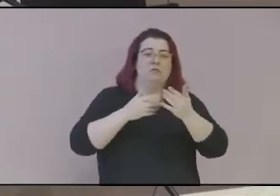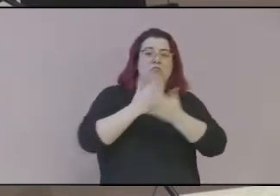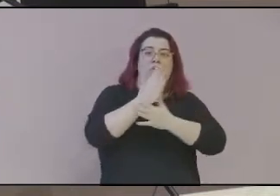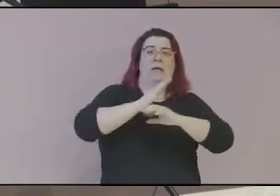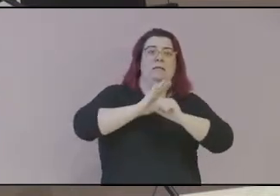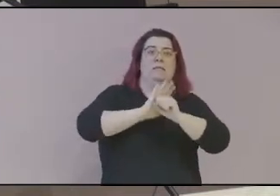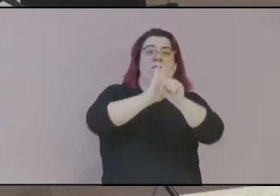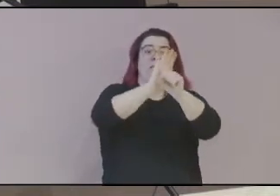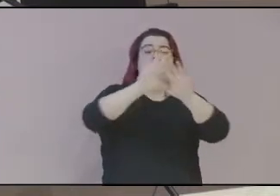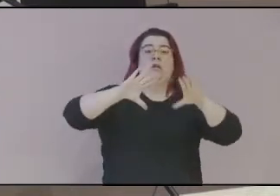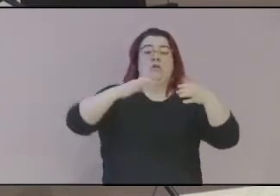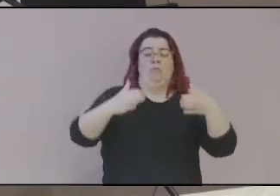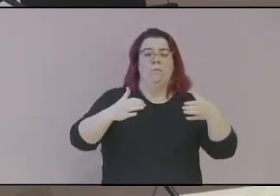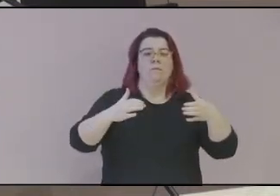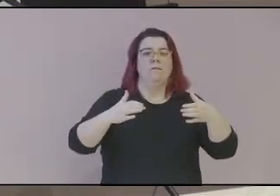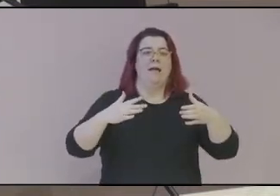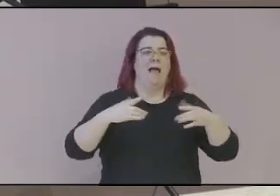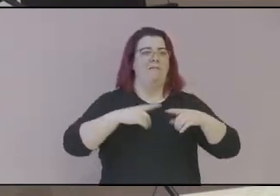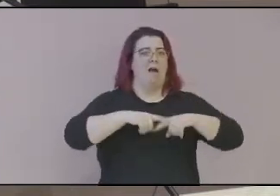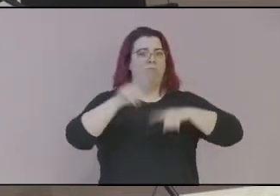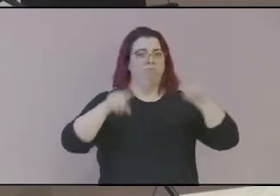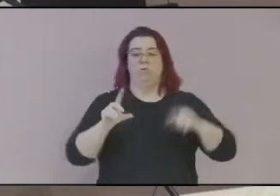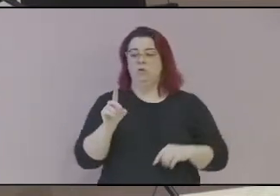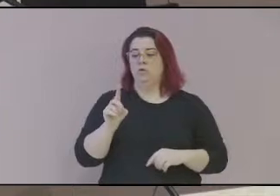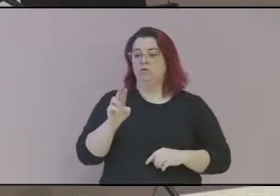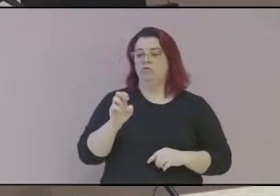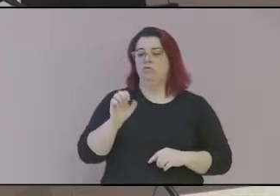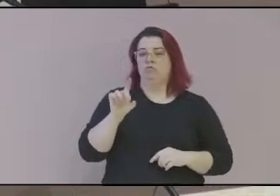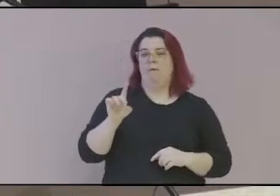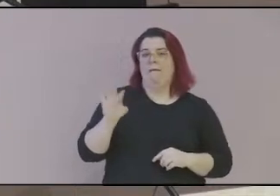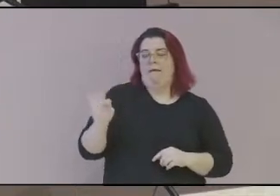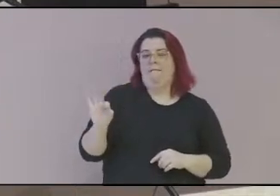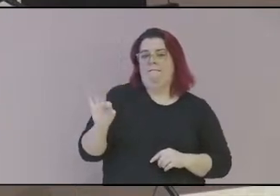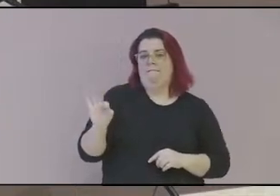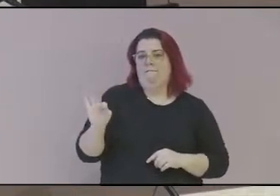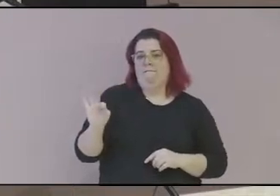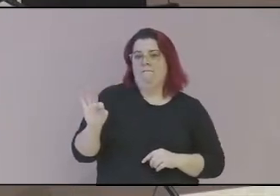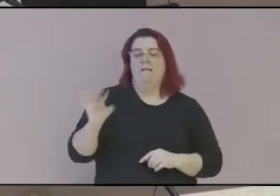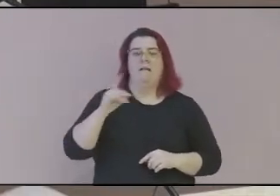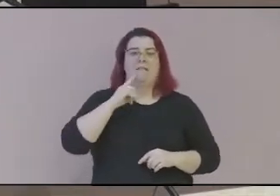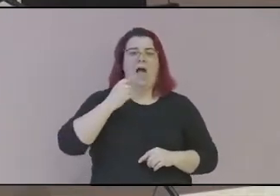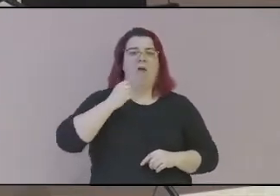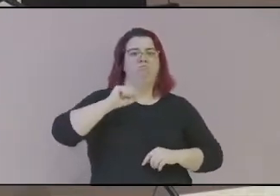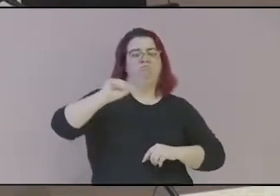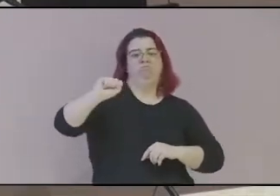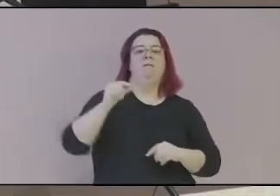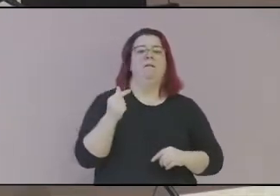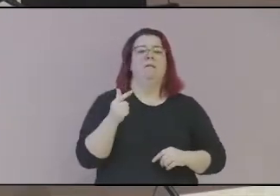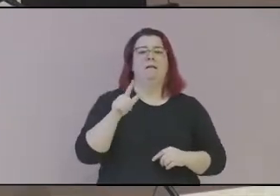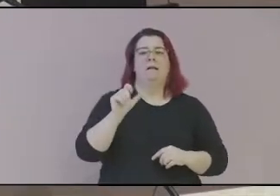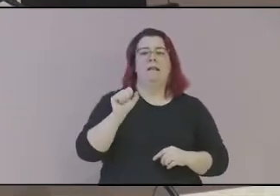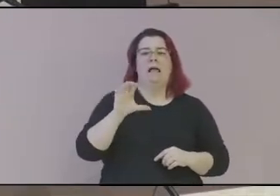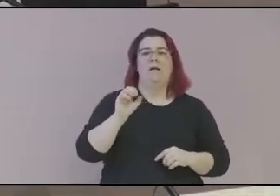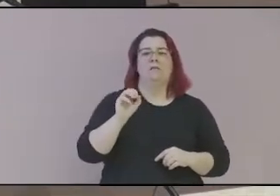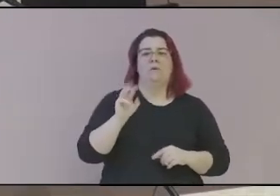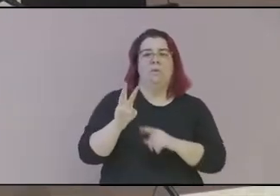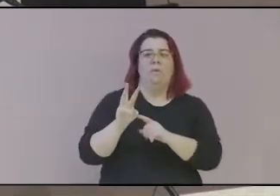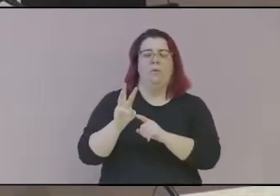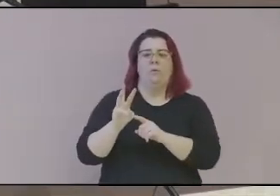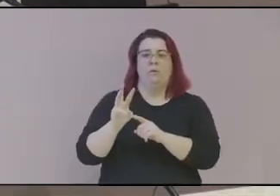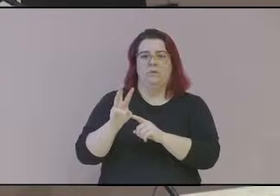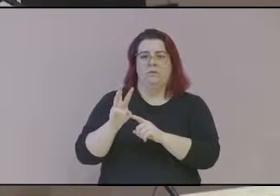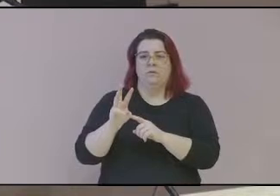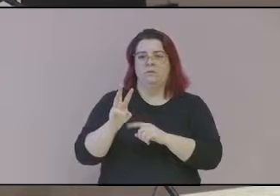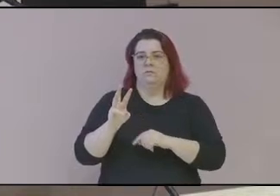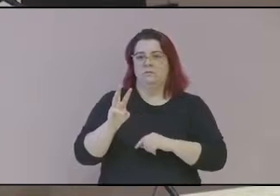examples. DREAD-F has protested the use of the Glasgow Coma Scale in SOFA scoring, which